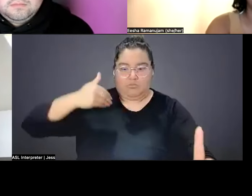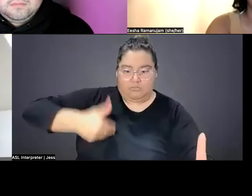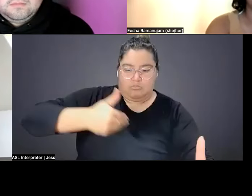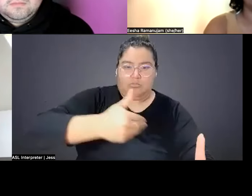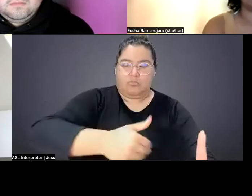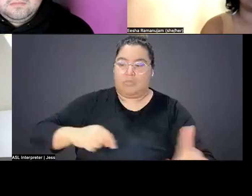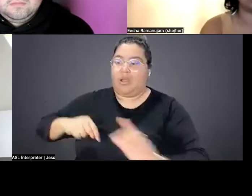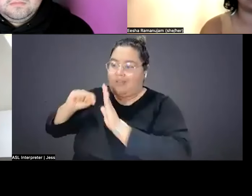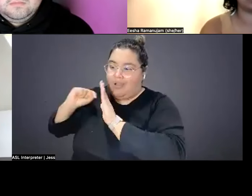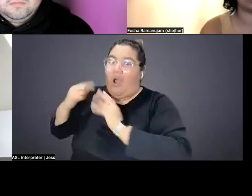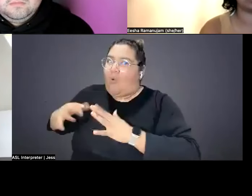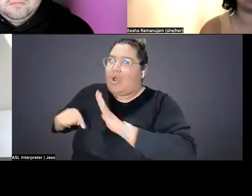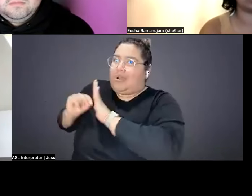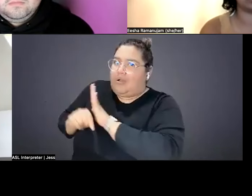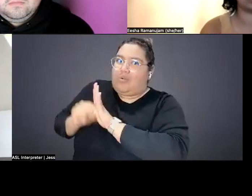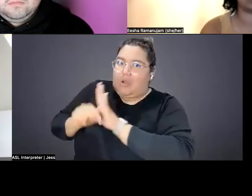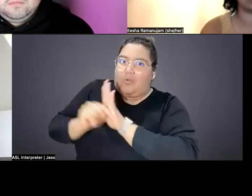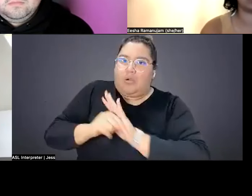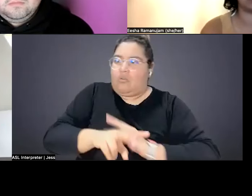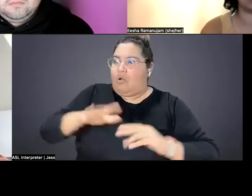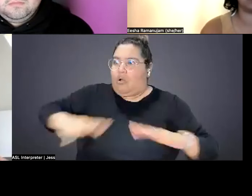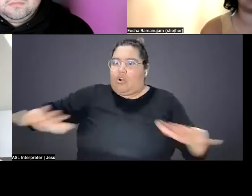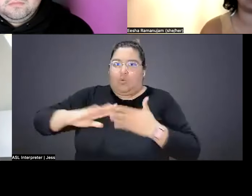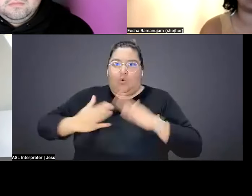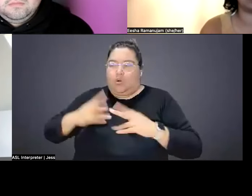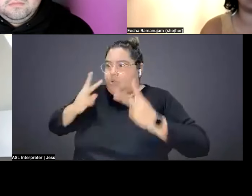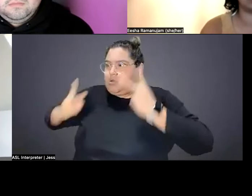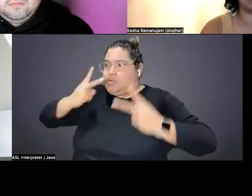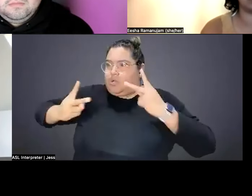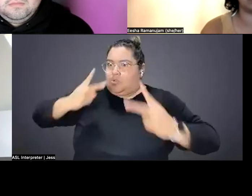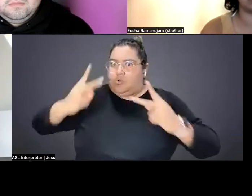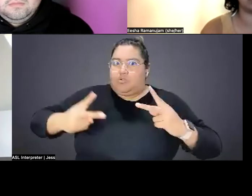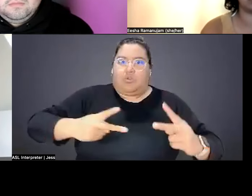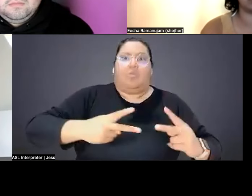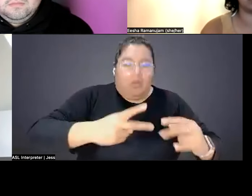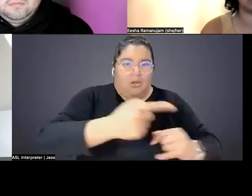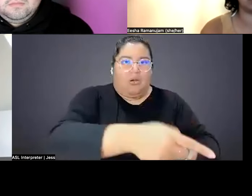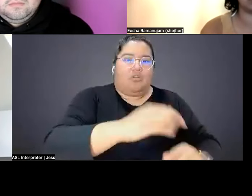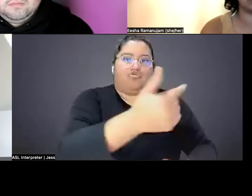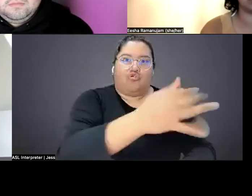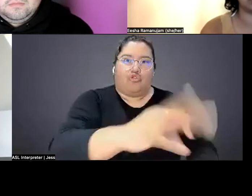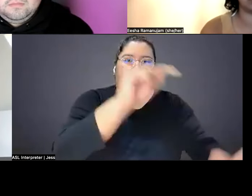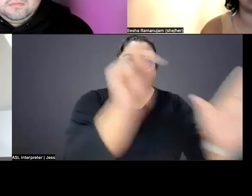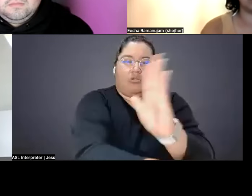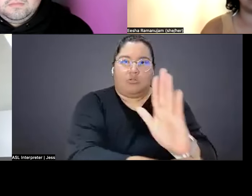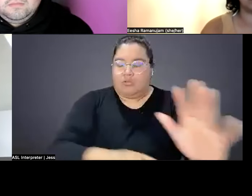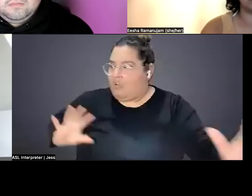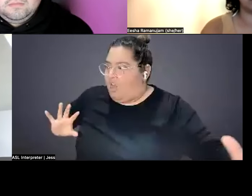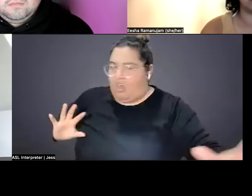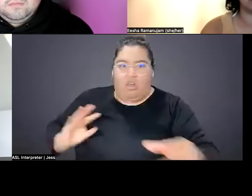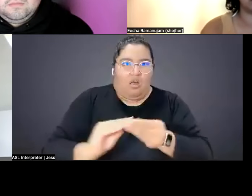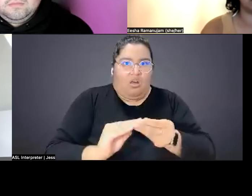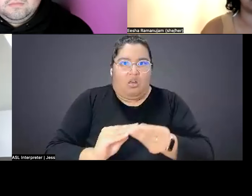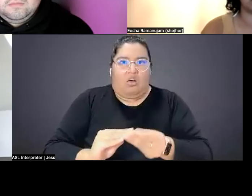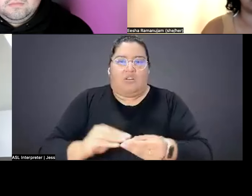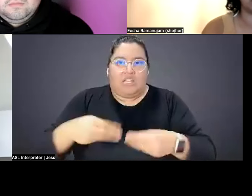and all the community members that were there for that and saw that, and could really give context and synthesize that. It's